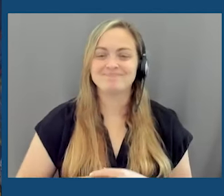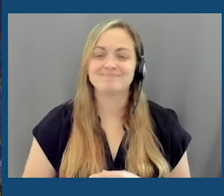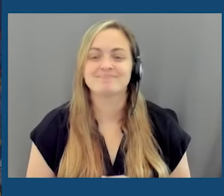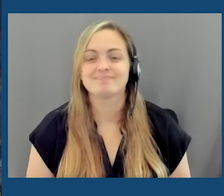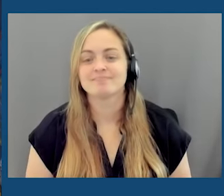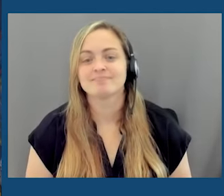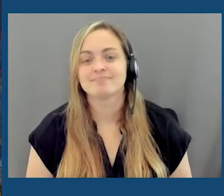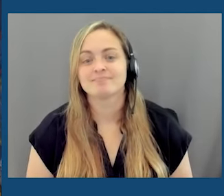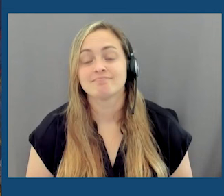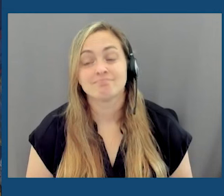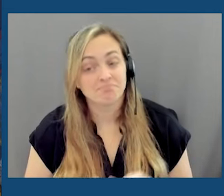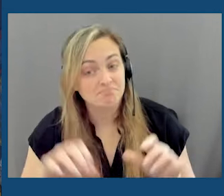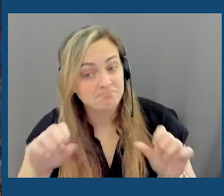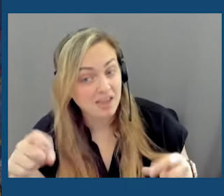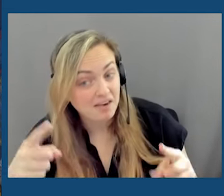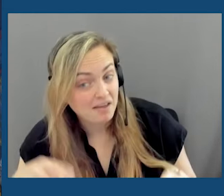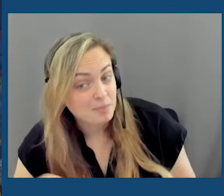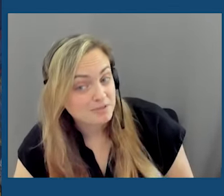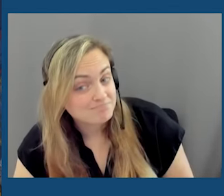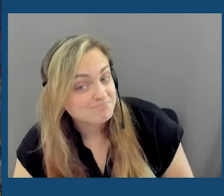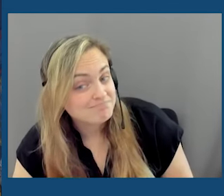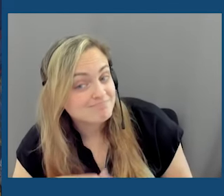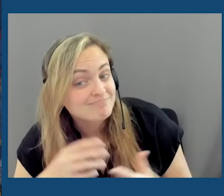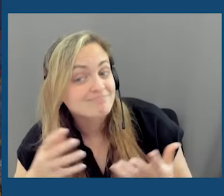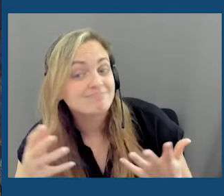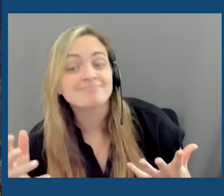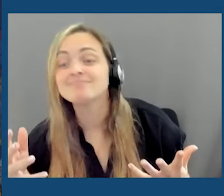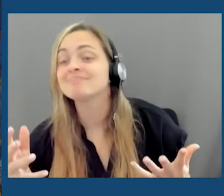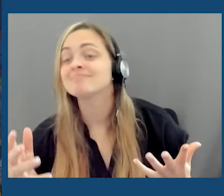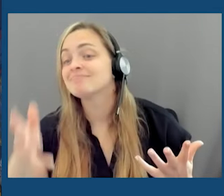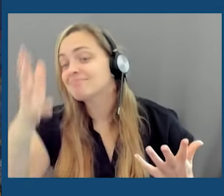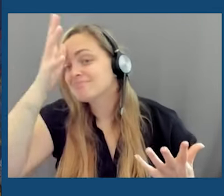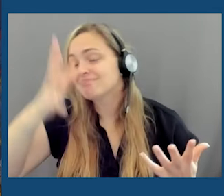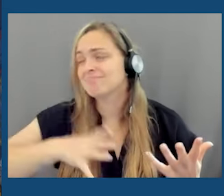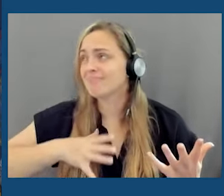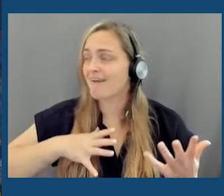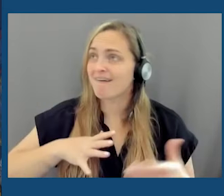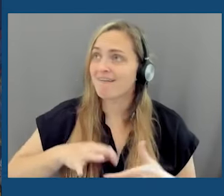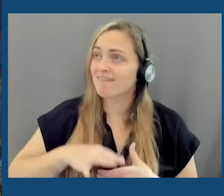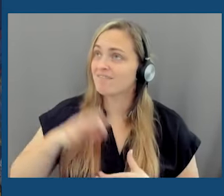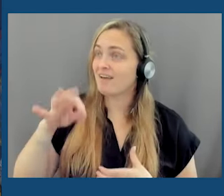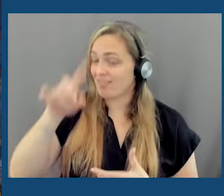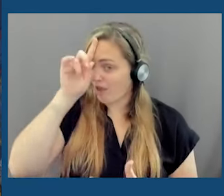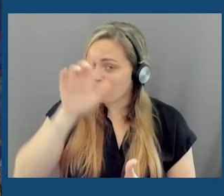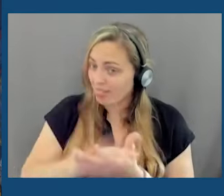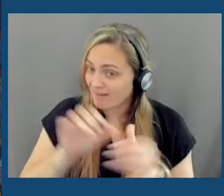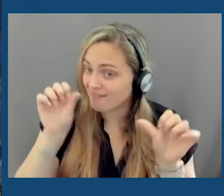That can happen. I'm a man of faith. I believe